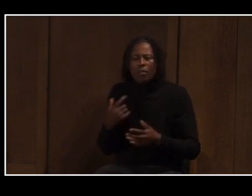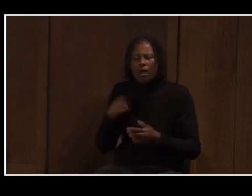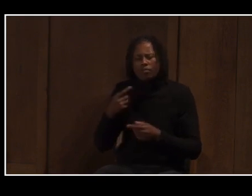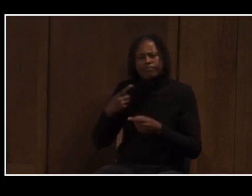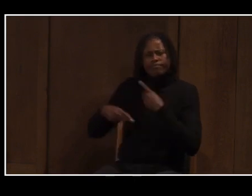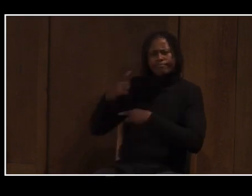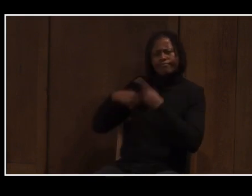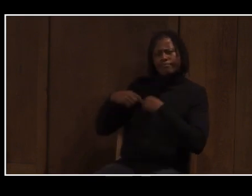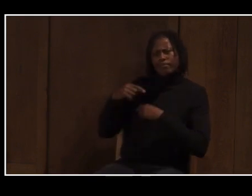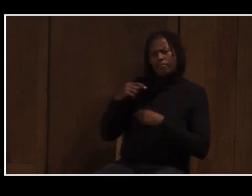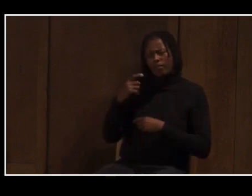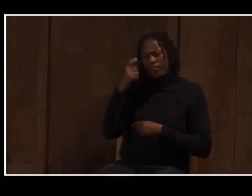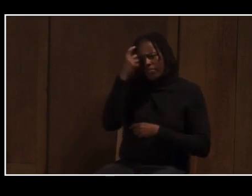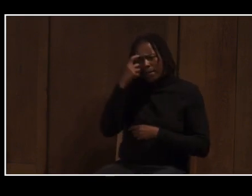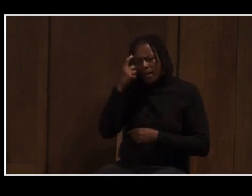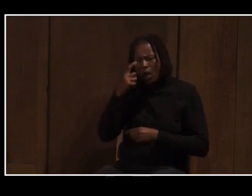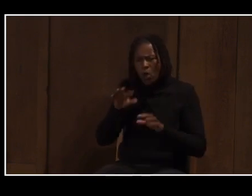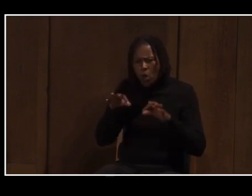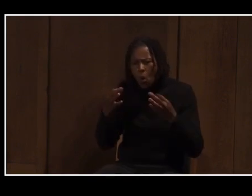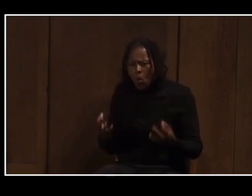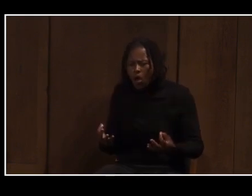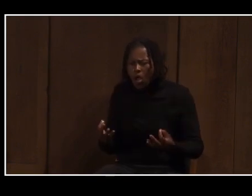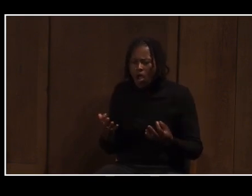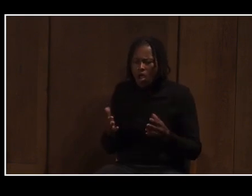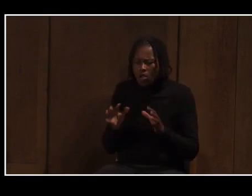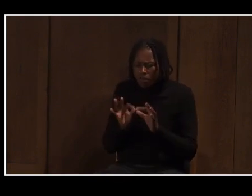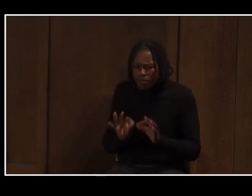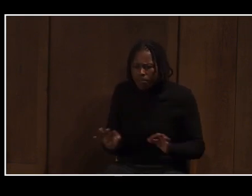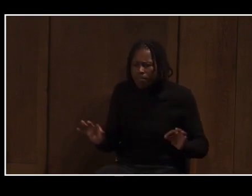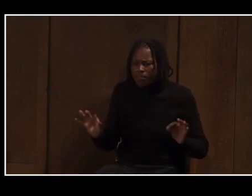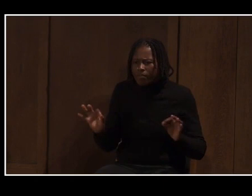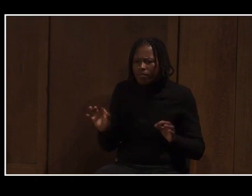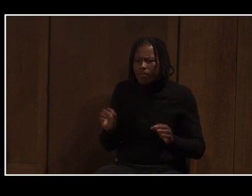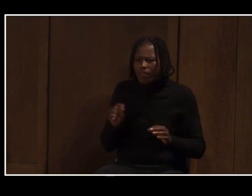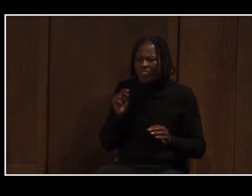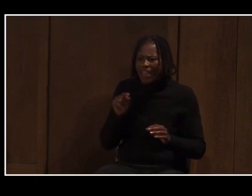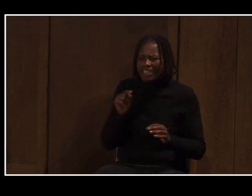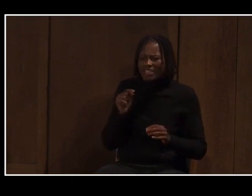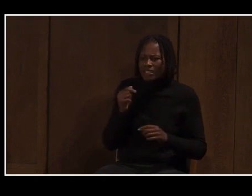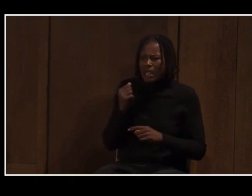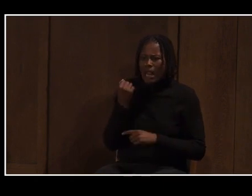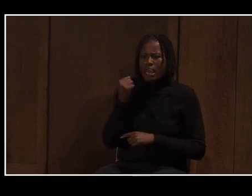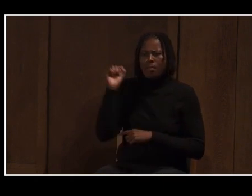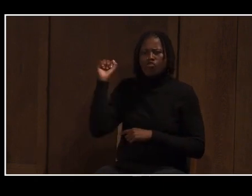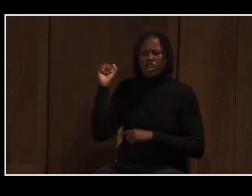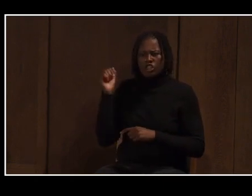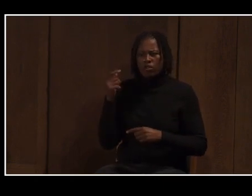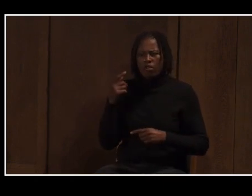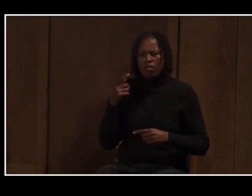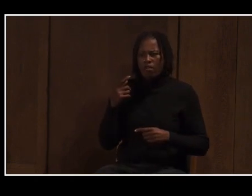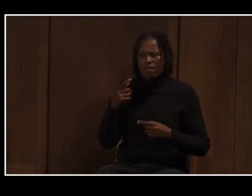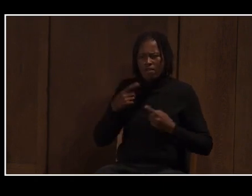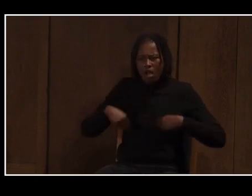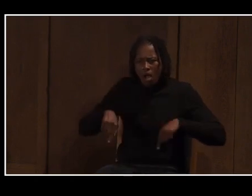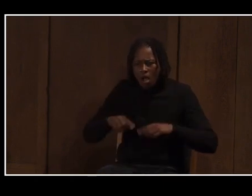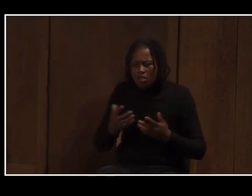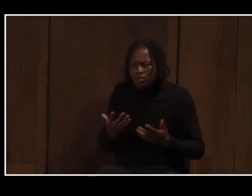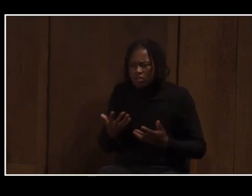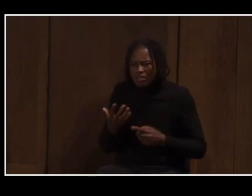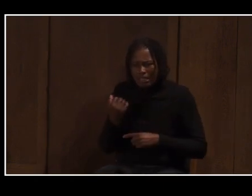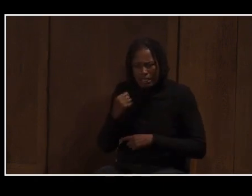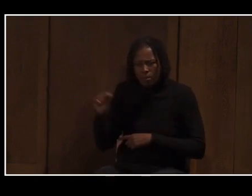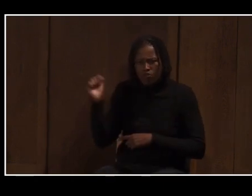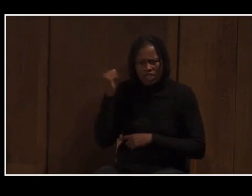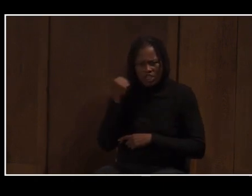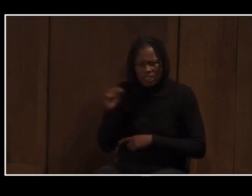meditation? And there's so much in that. I mean, liberation for us, moksha, liberation, samsara, liberation, it's